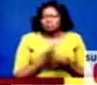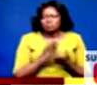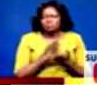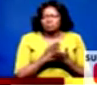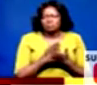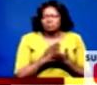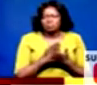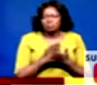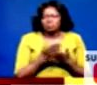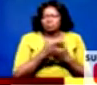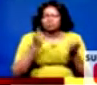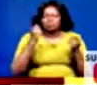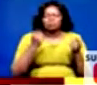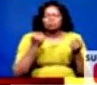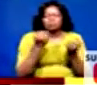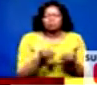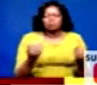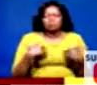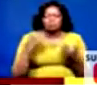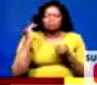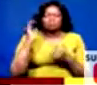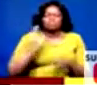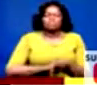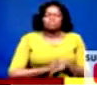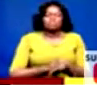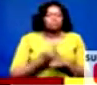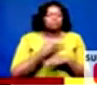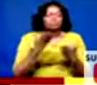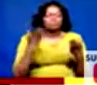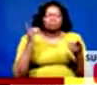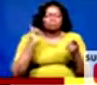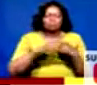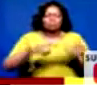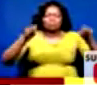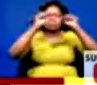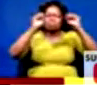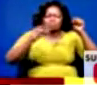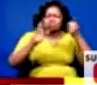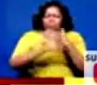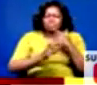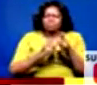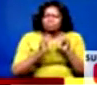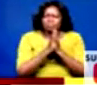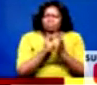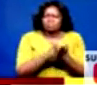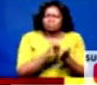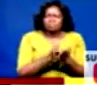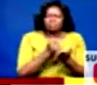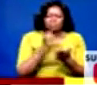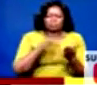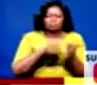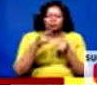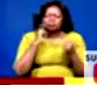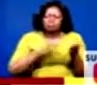means every Kenyan child has hope of getting anywhere up to the presidency of this country. Na tunaomba tu kwamba vile wenzangu wamesema